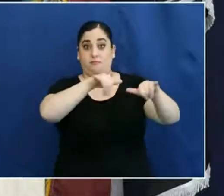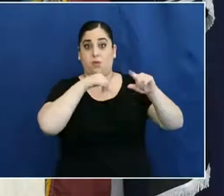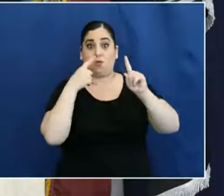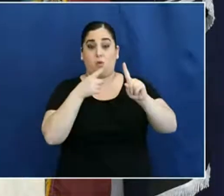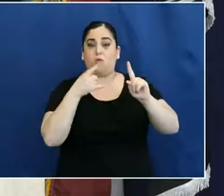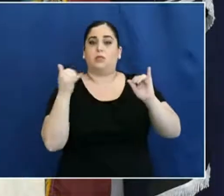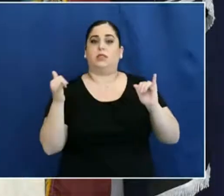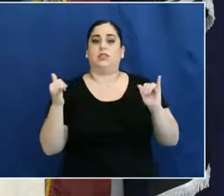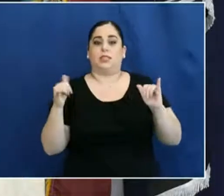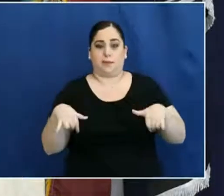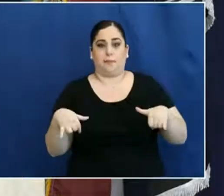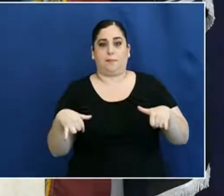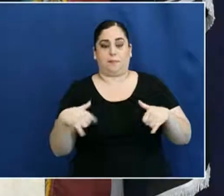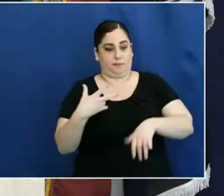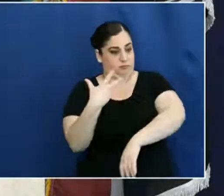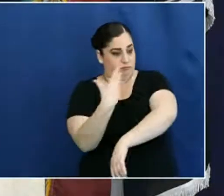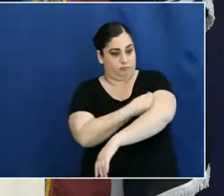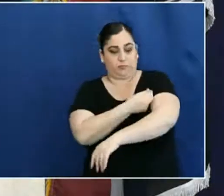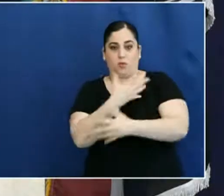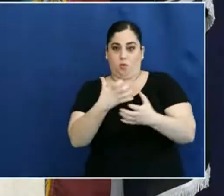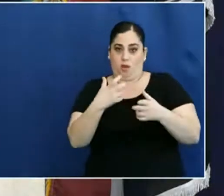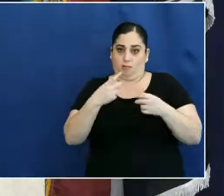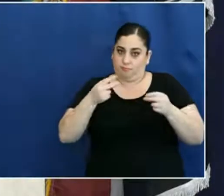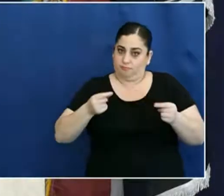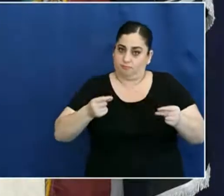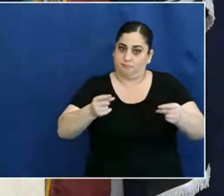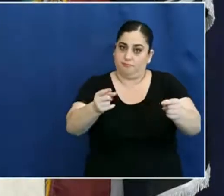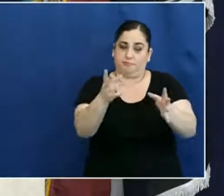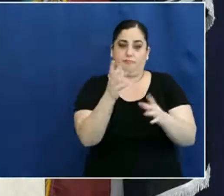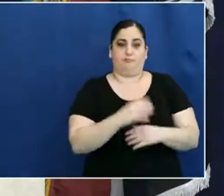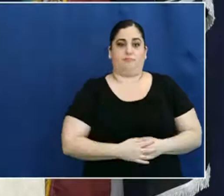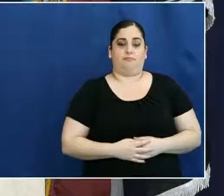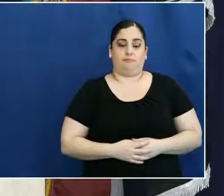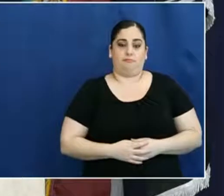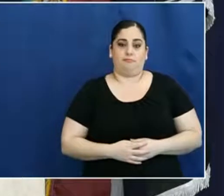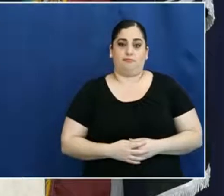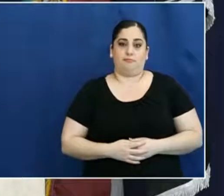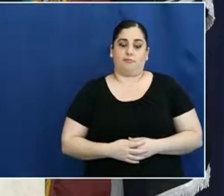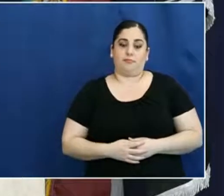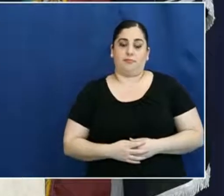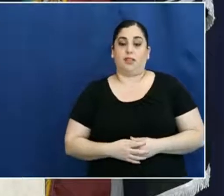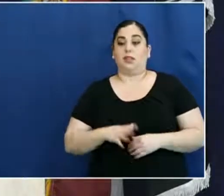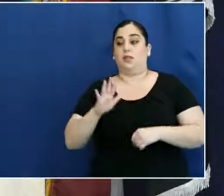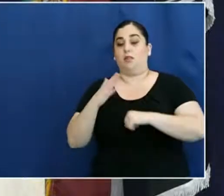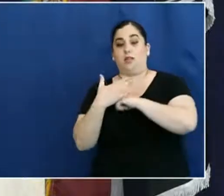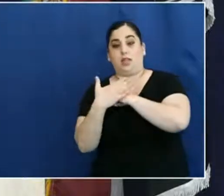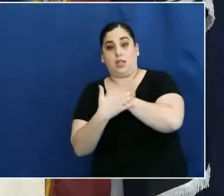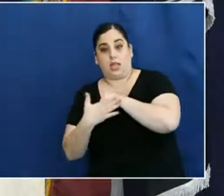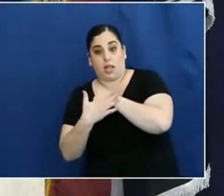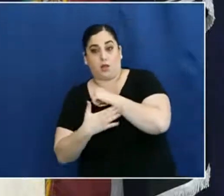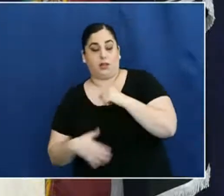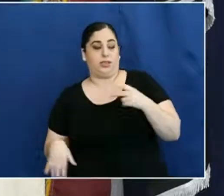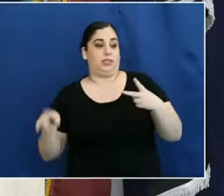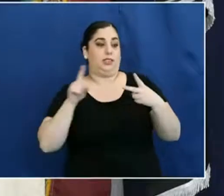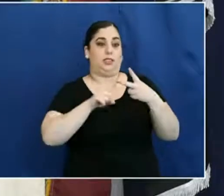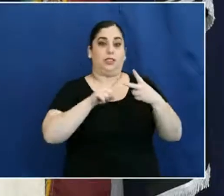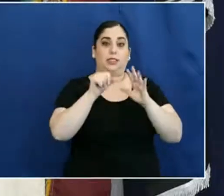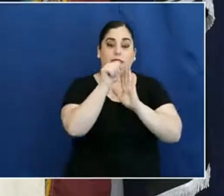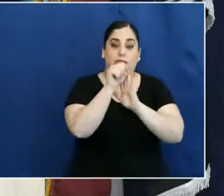getting vaccines administered as rapidly as possible. And that's the goal of the county, it's the goal of the state, it's certainly the goal of the third-party administrator, Blue